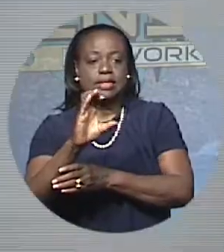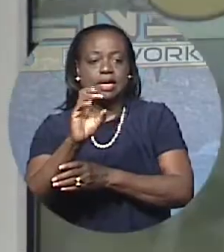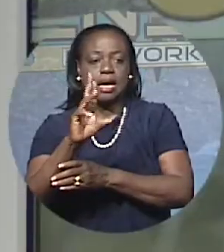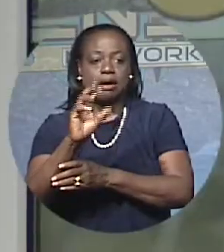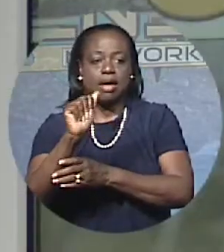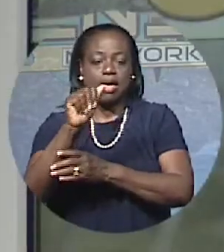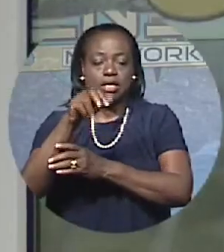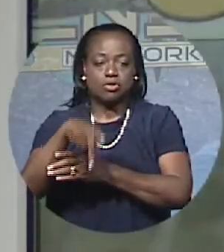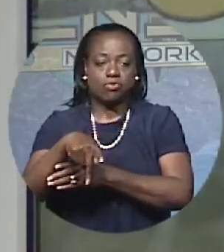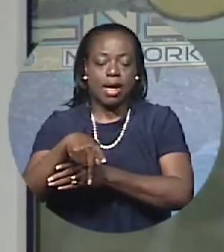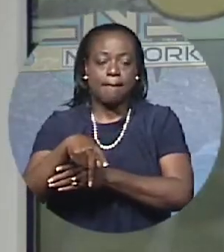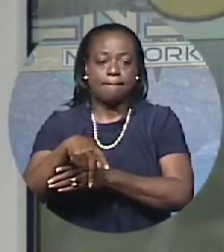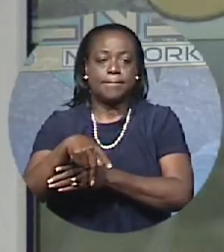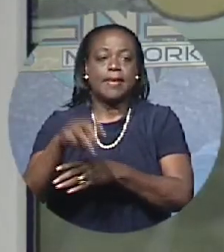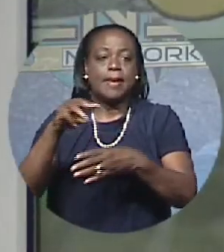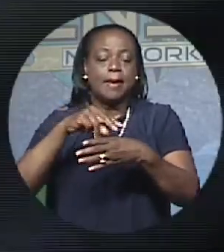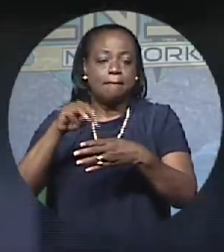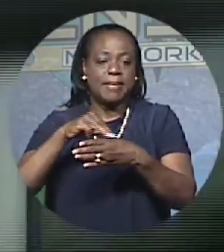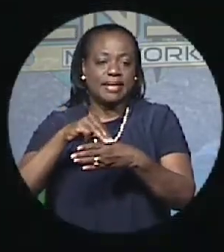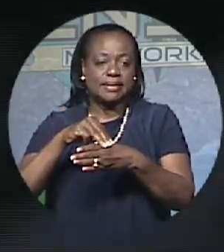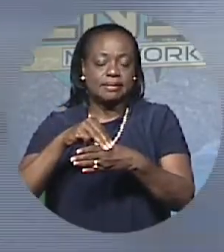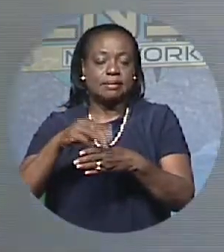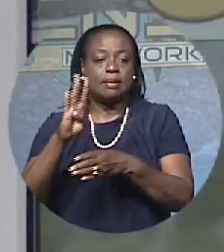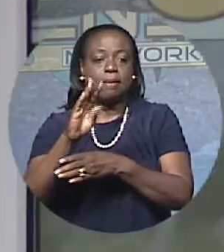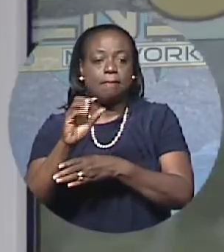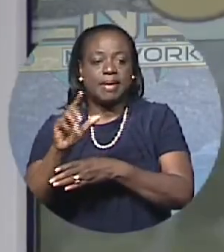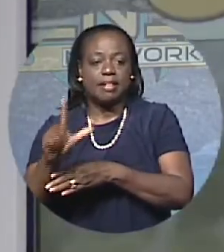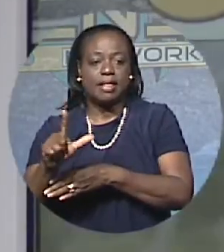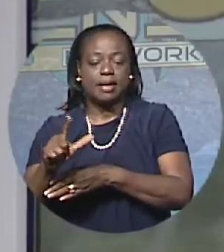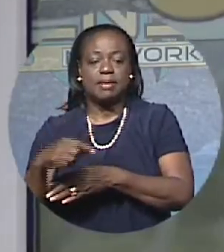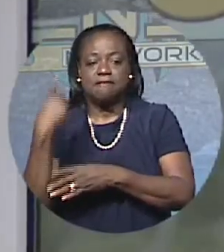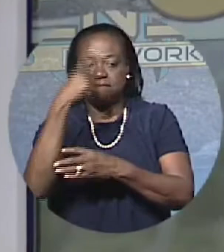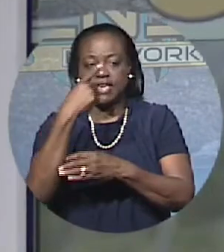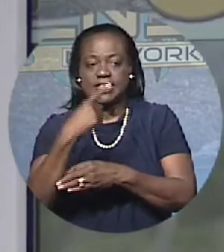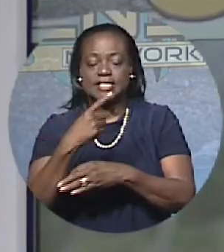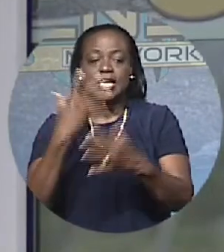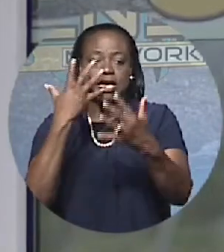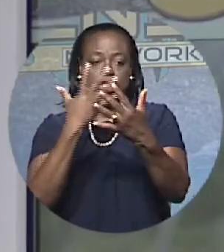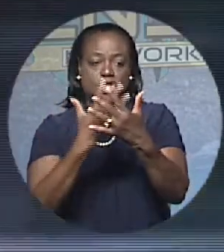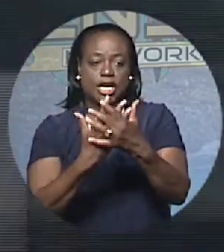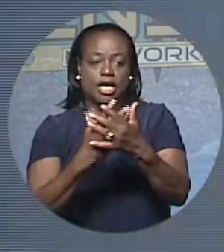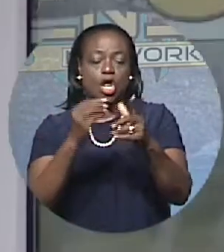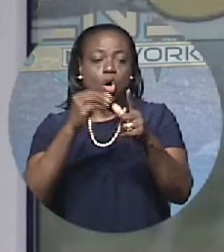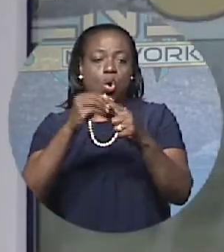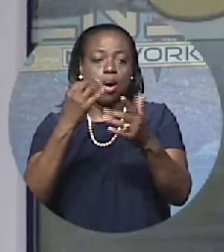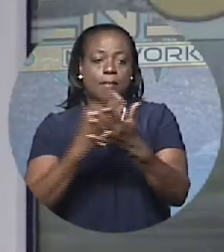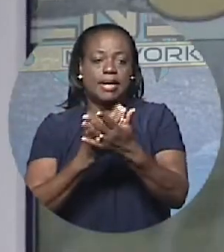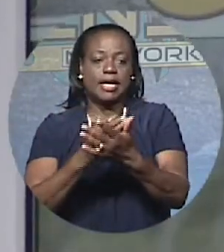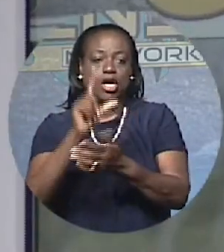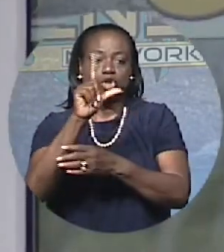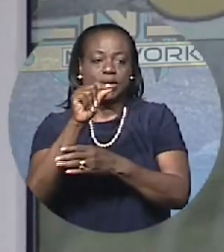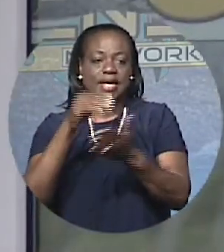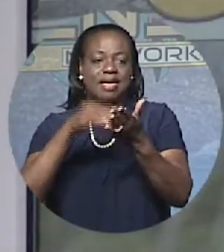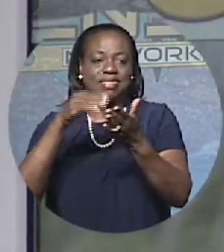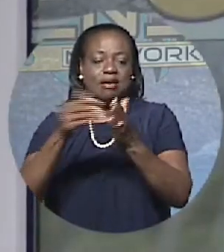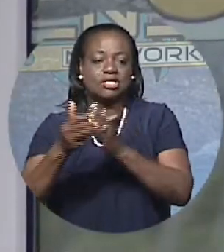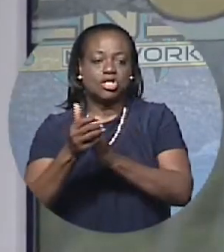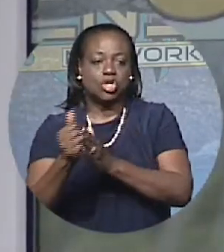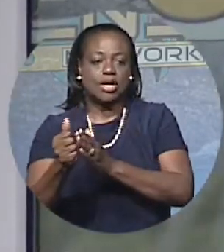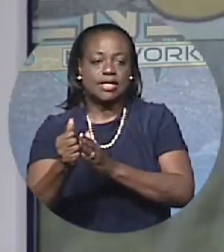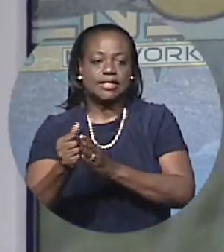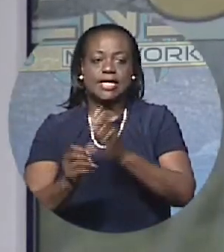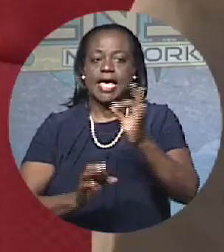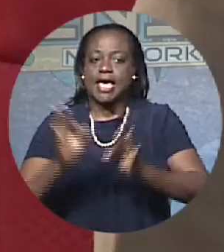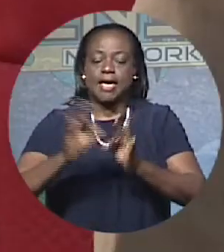for gold operators could face jail time or a fine not exceeding $20,000 if the regulations are not